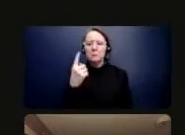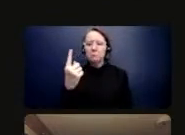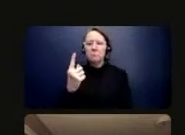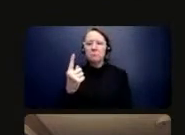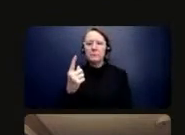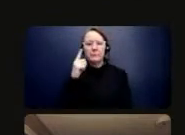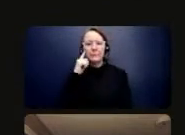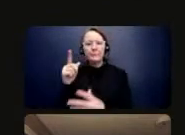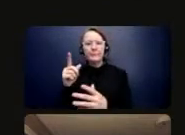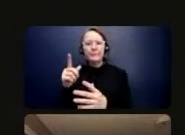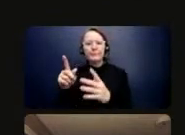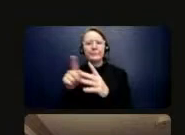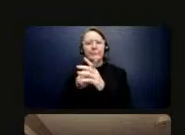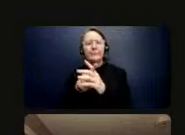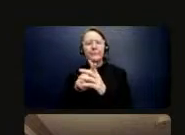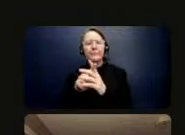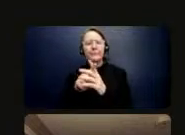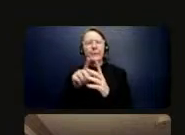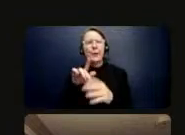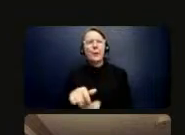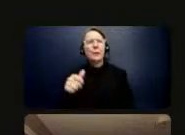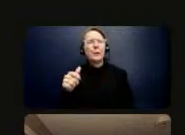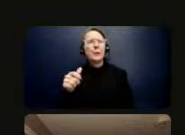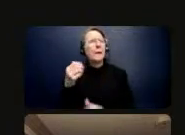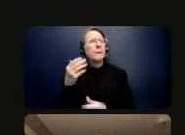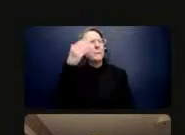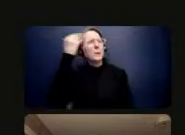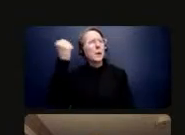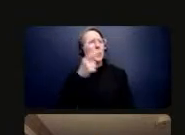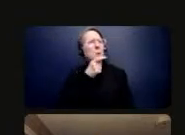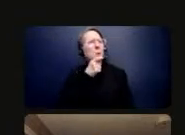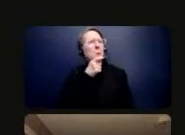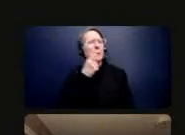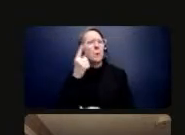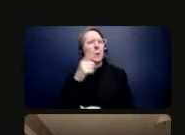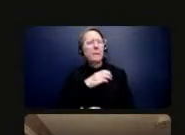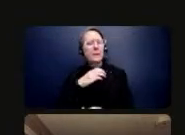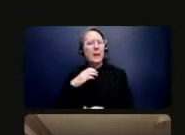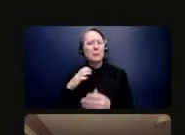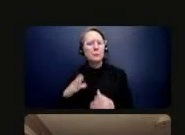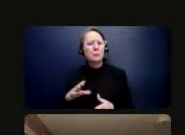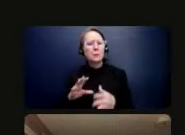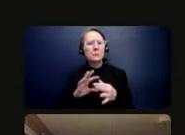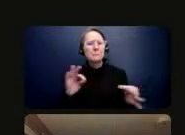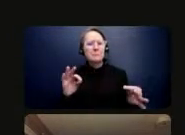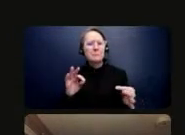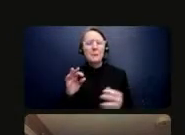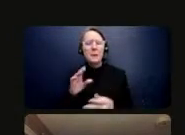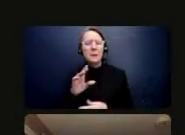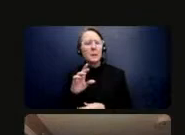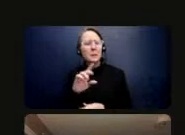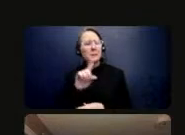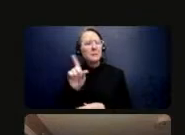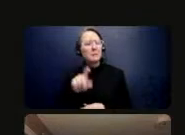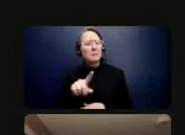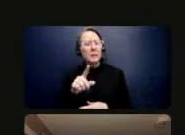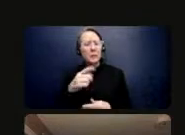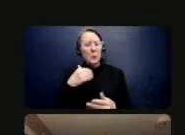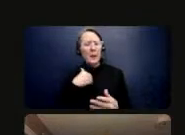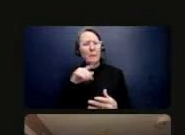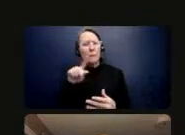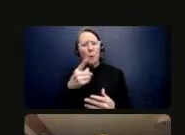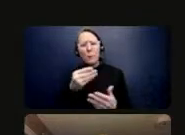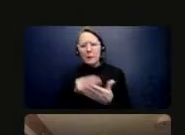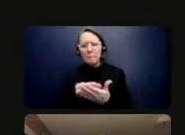came up earlier, and I can't remember if who one of the counselors brought it up, but do we have only money